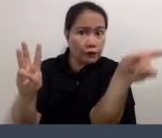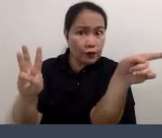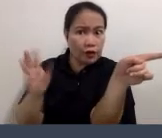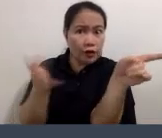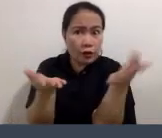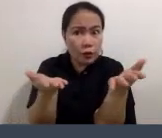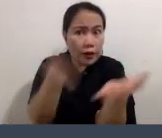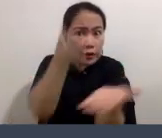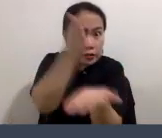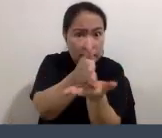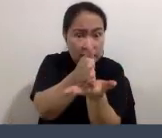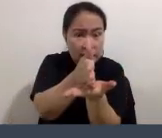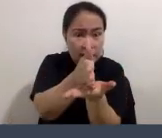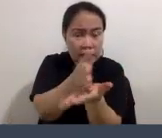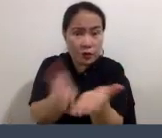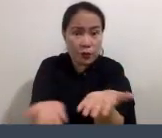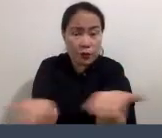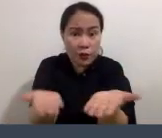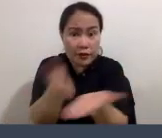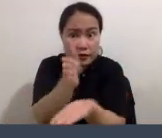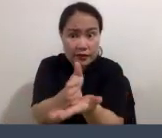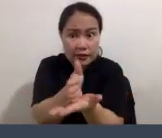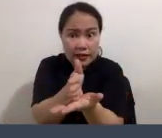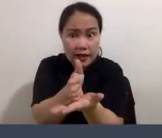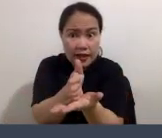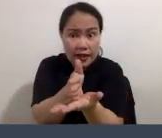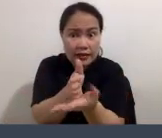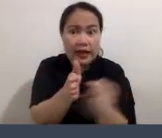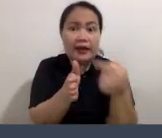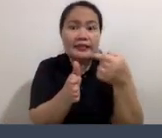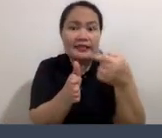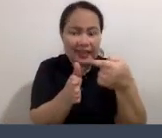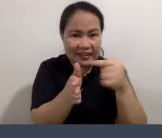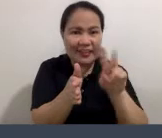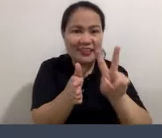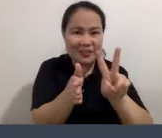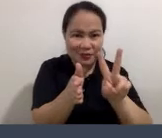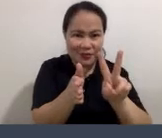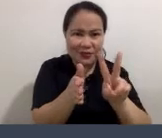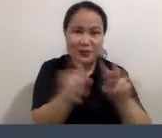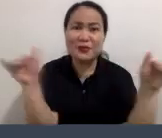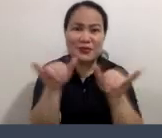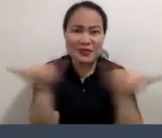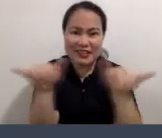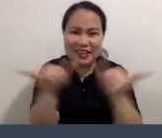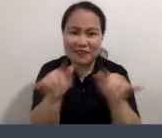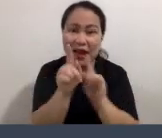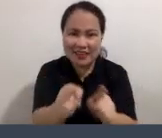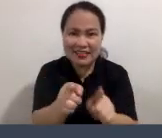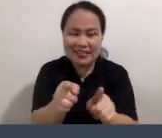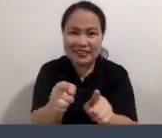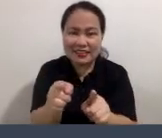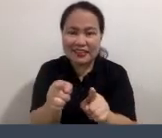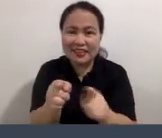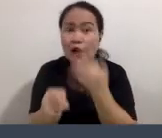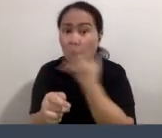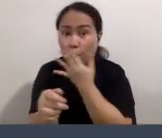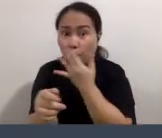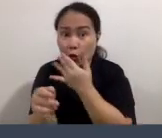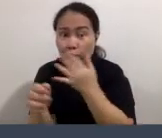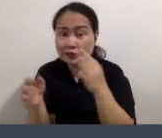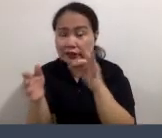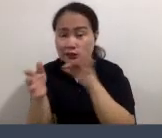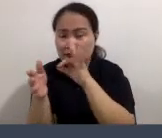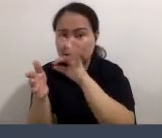3, 4. So, saan siya nag-end? Sa negative 2, okay? So, pareho sila ng sagot. So, ibig sabihin, kahit